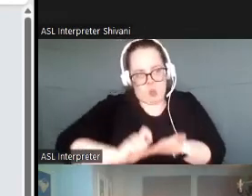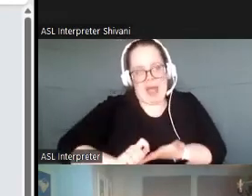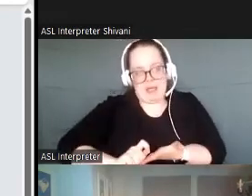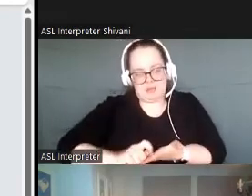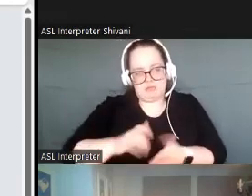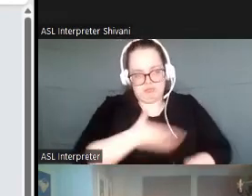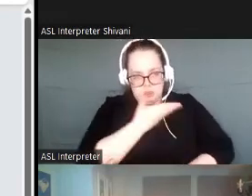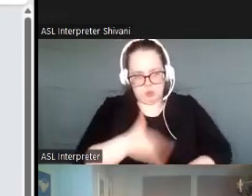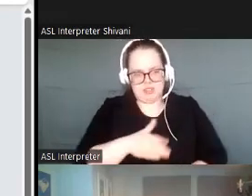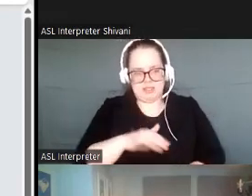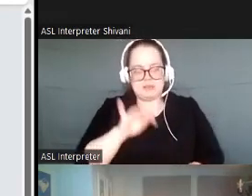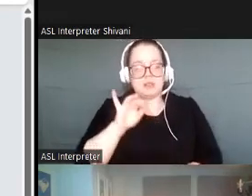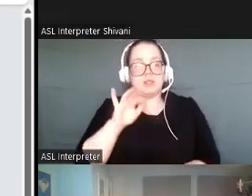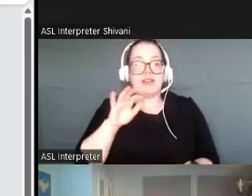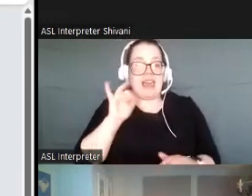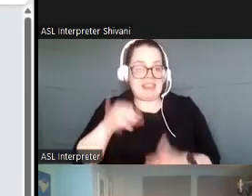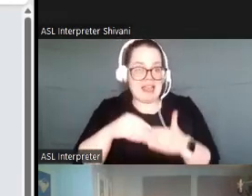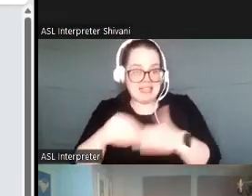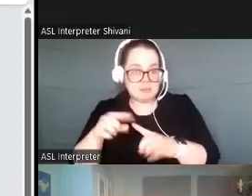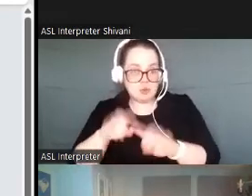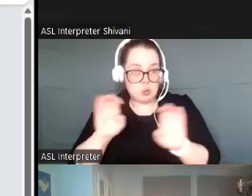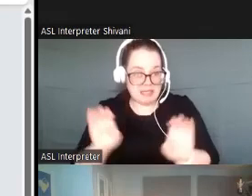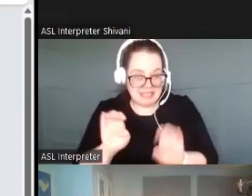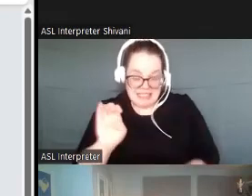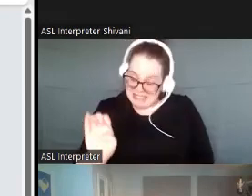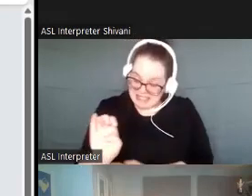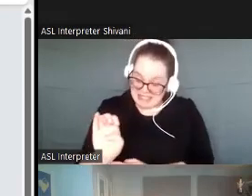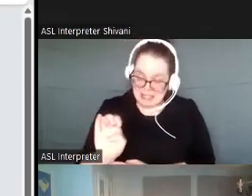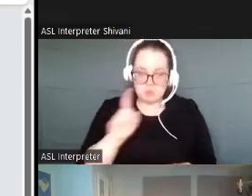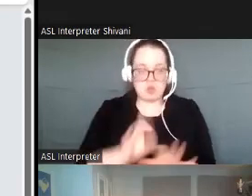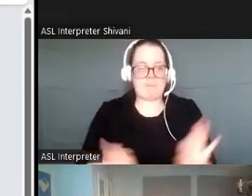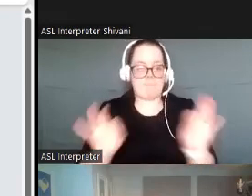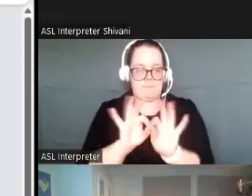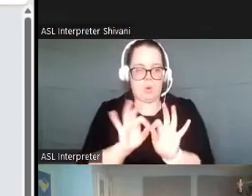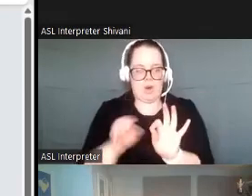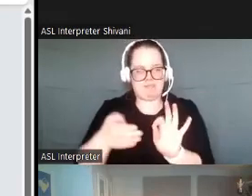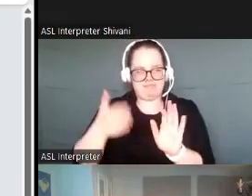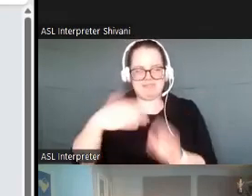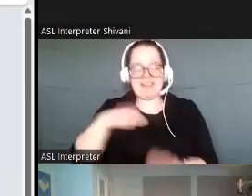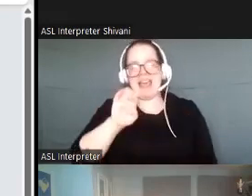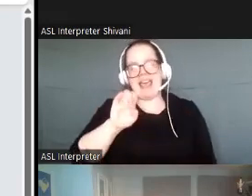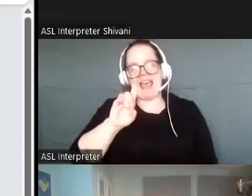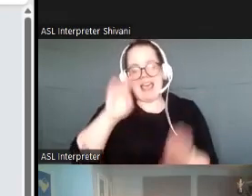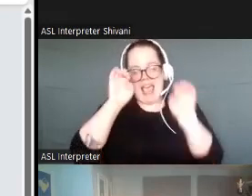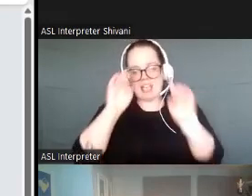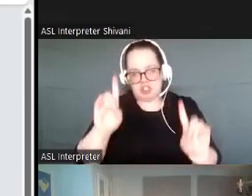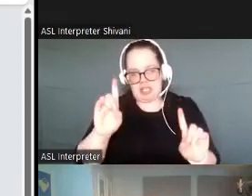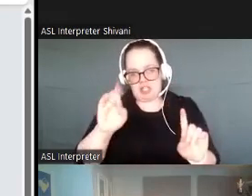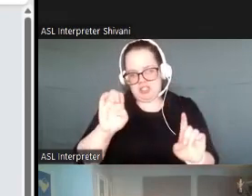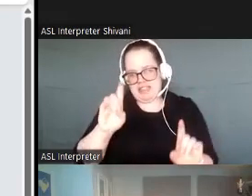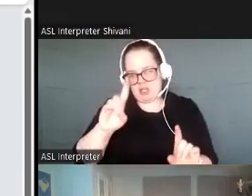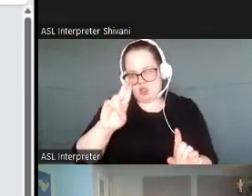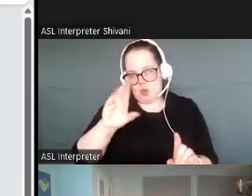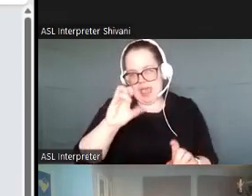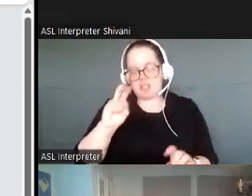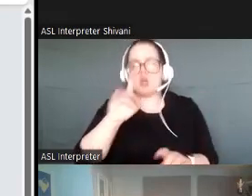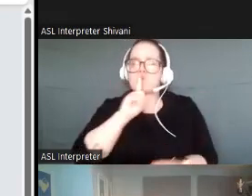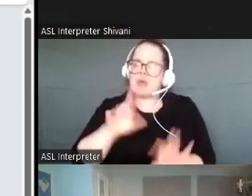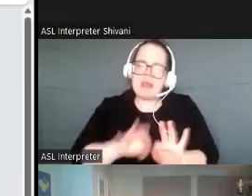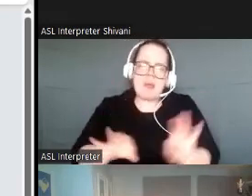And that is the artist involved in education? It's important to me that you be willing to do master classes and clinics